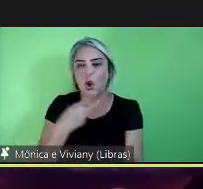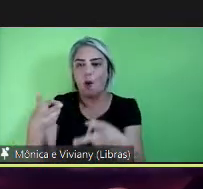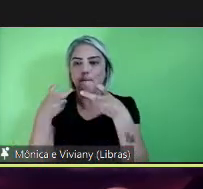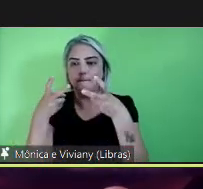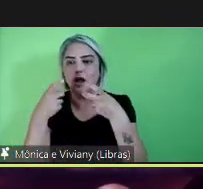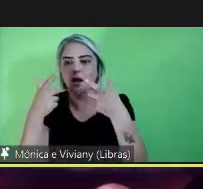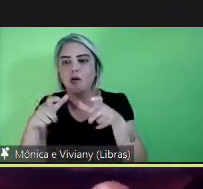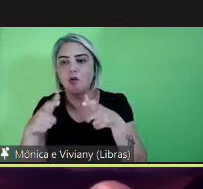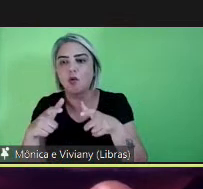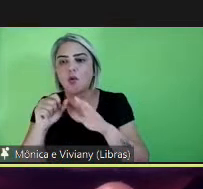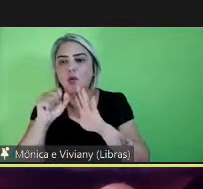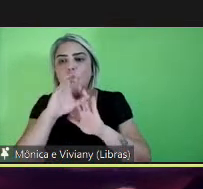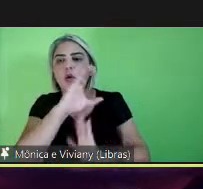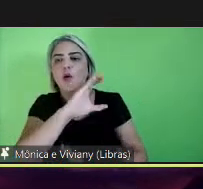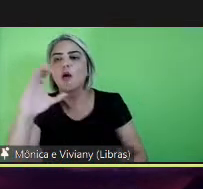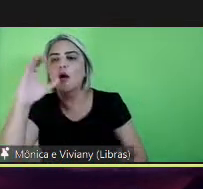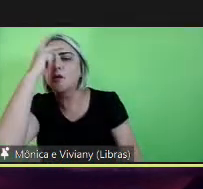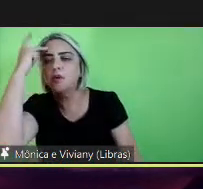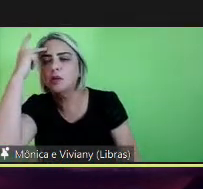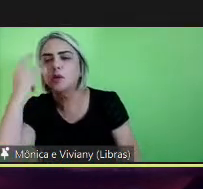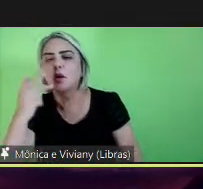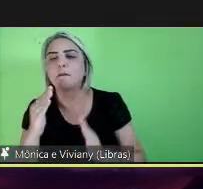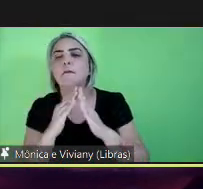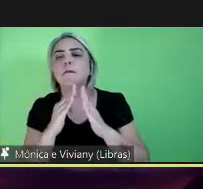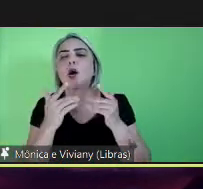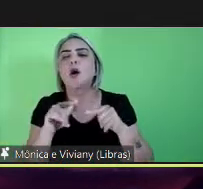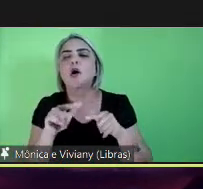access, what food is available